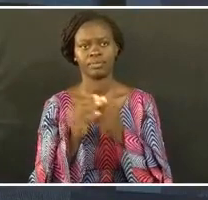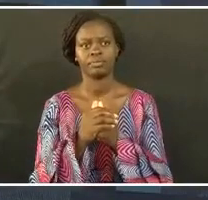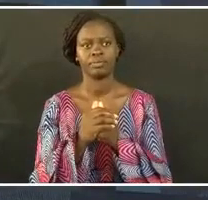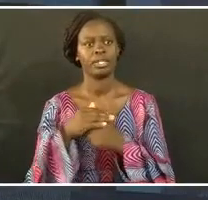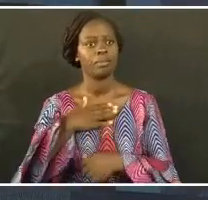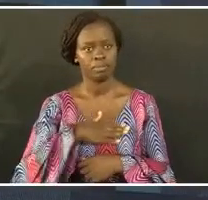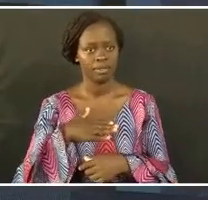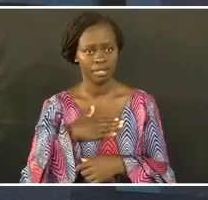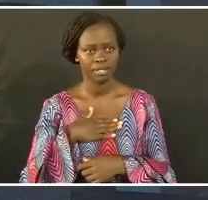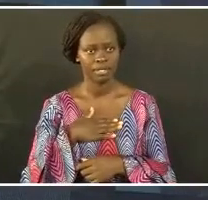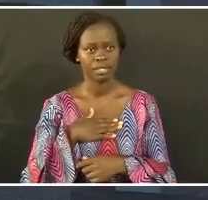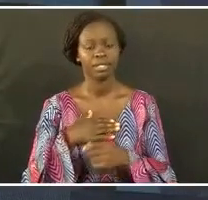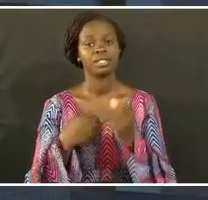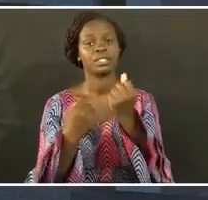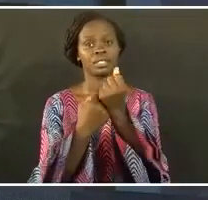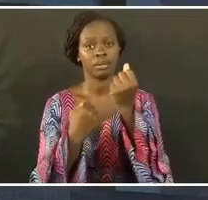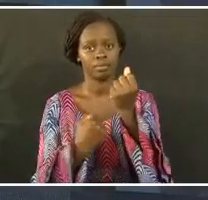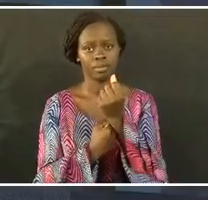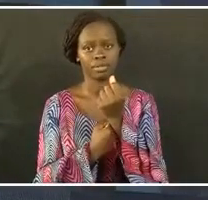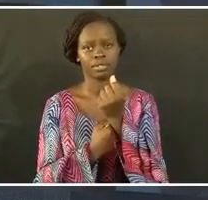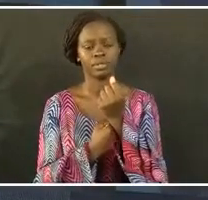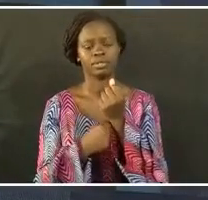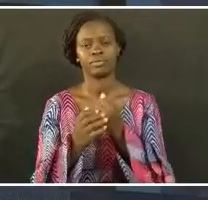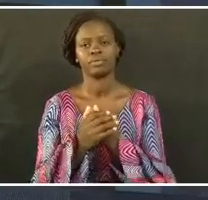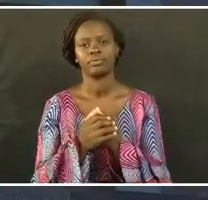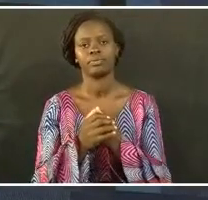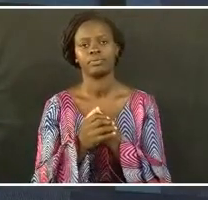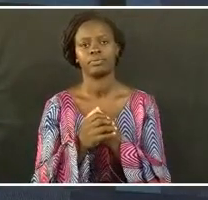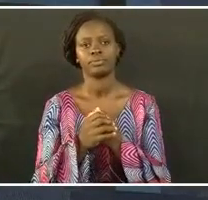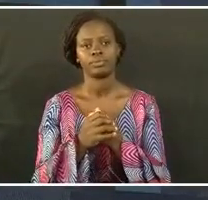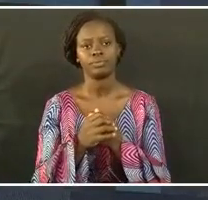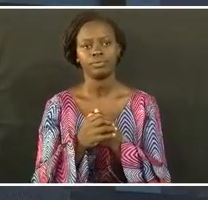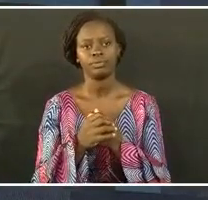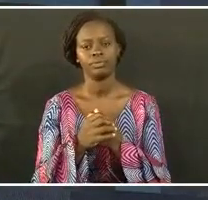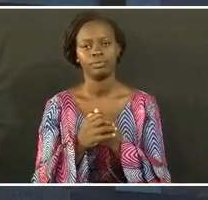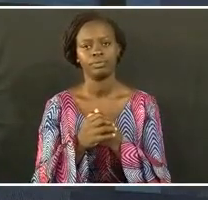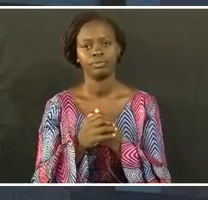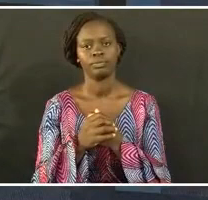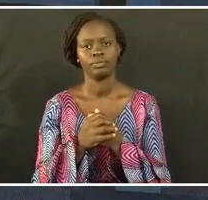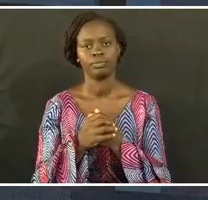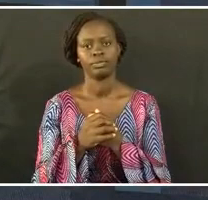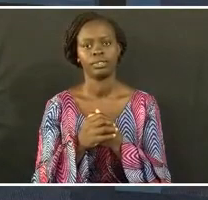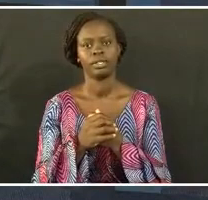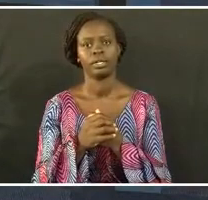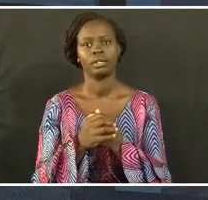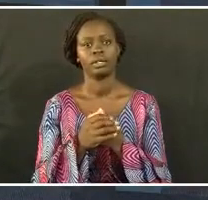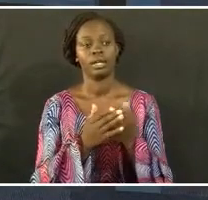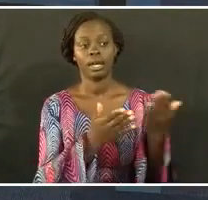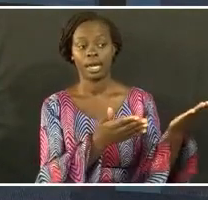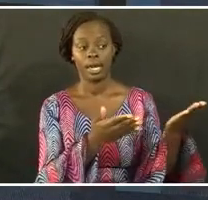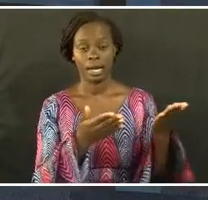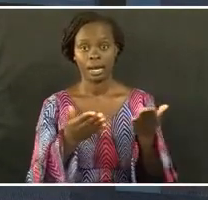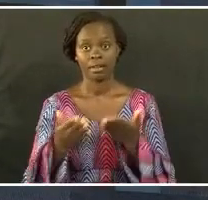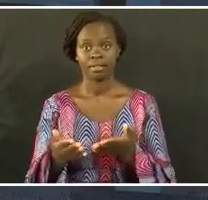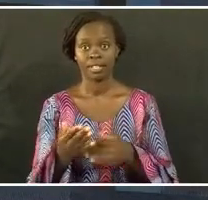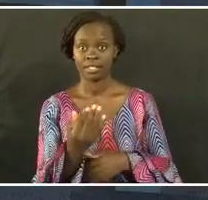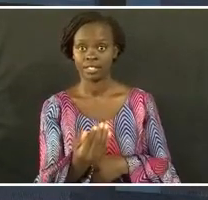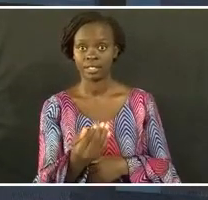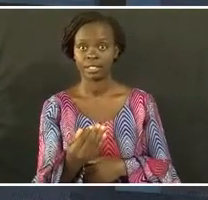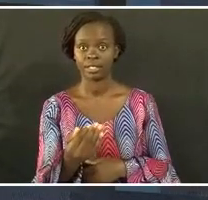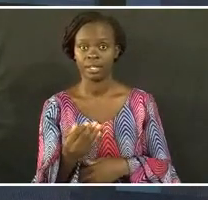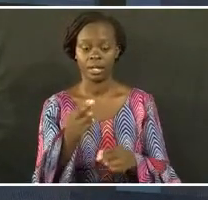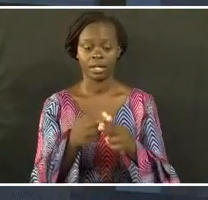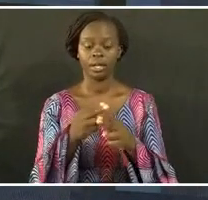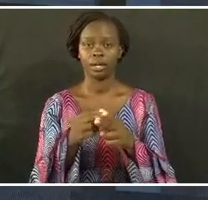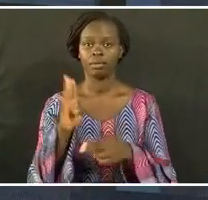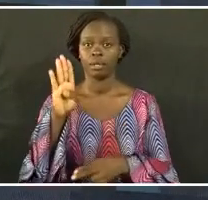Home. Let us bring all these children and claim them for God. I want to invite Baraka and Hadassah to come